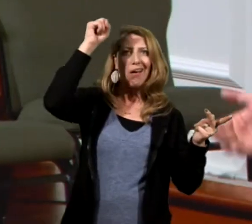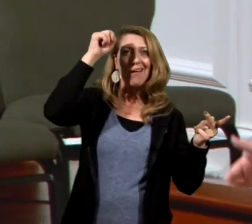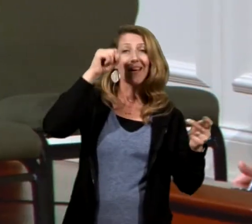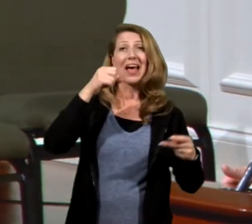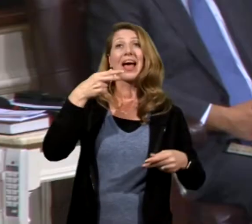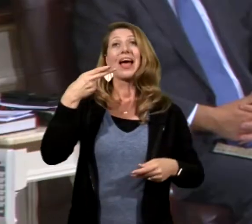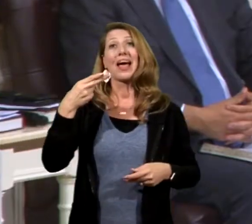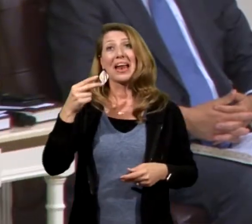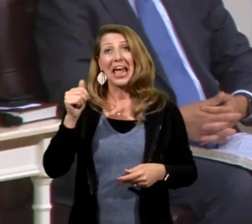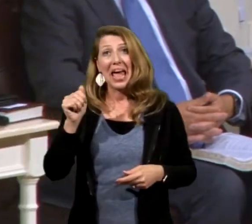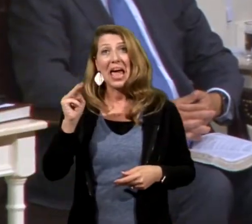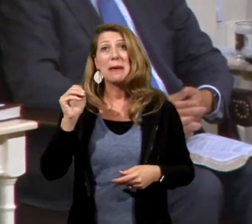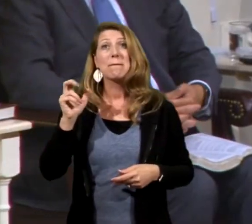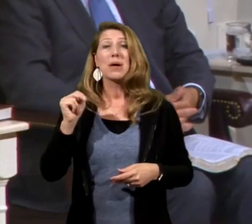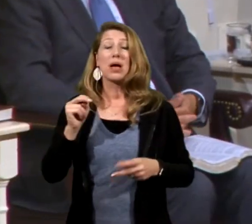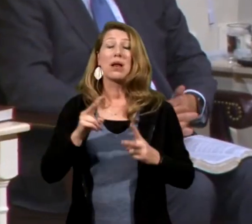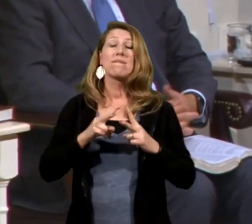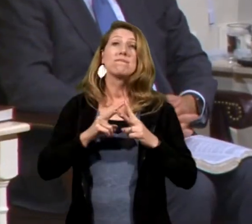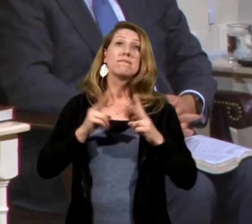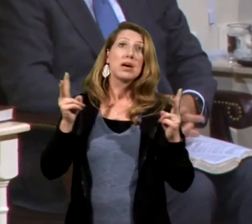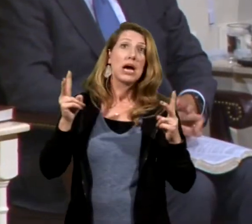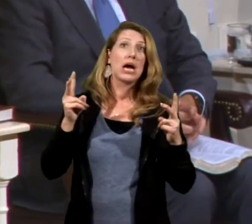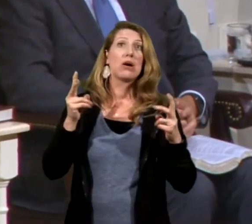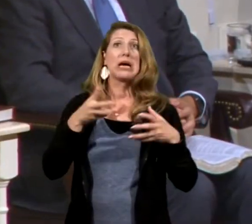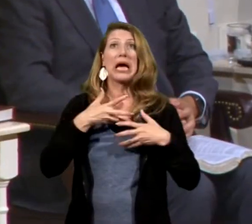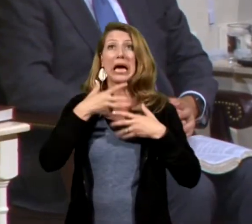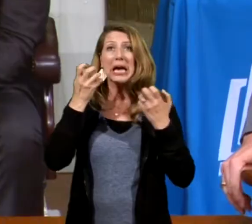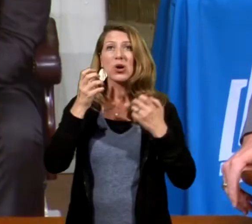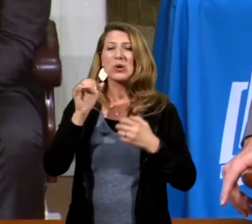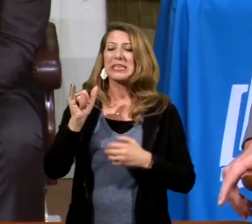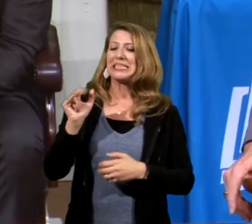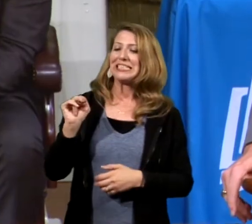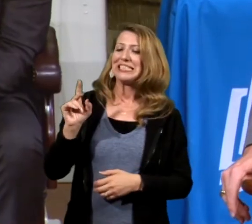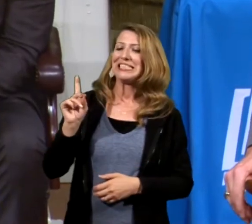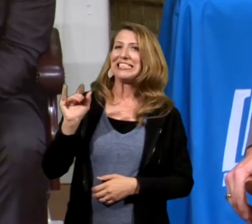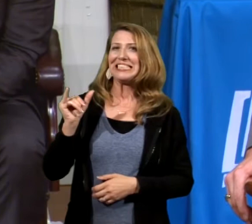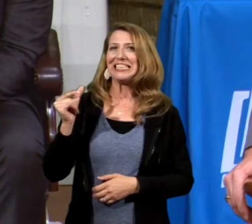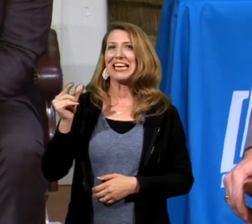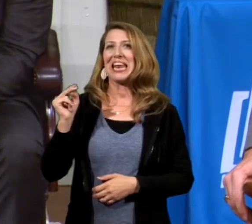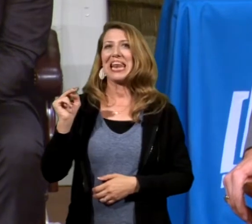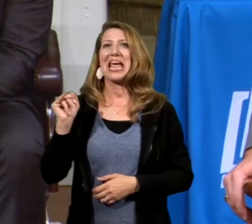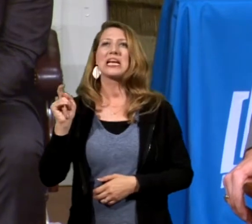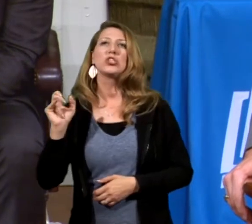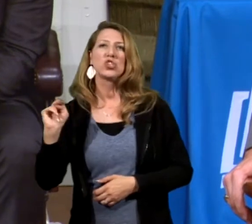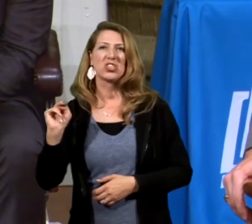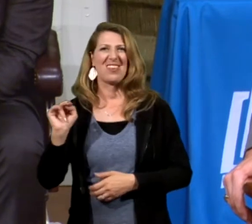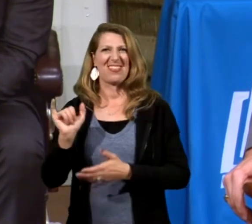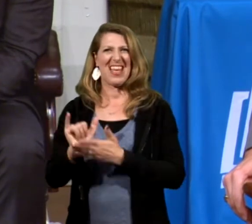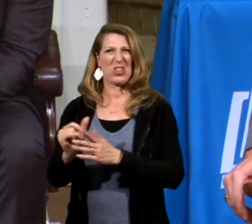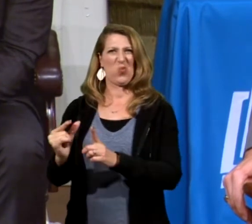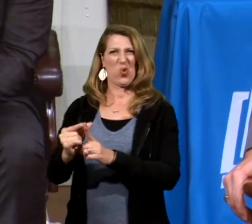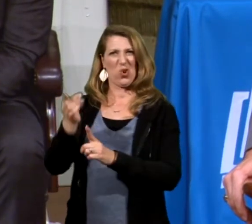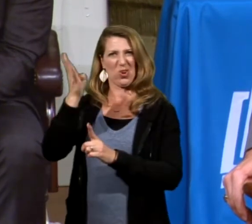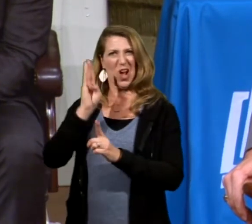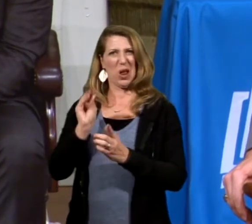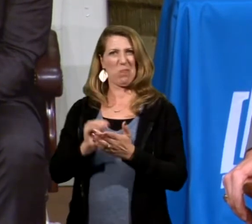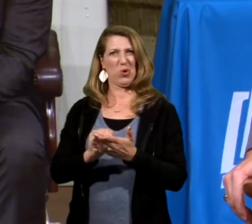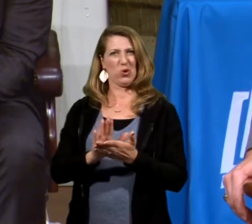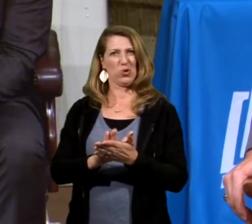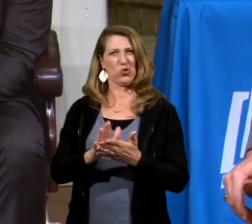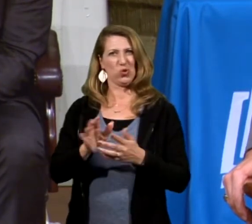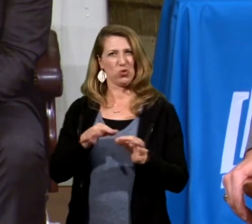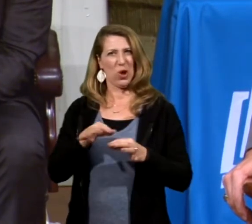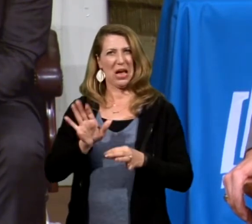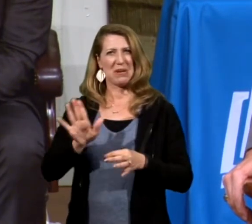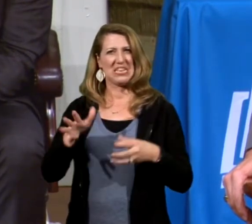Haman gets very angry. Indignation is the word the Bible will use to describe his fury. And young men,